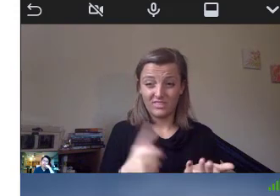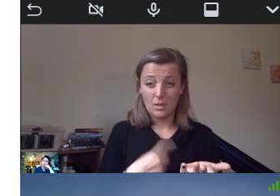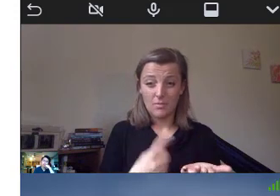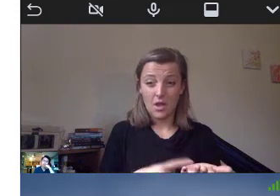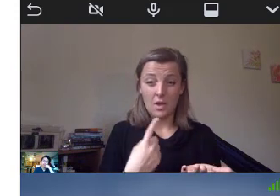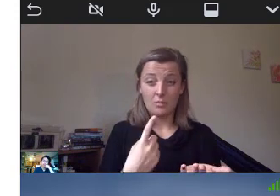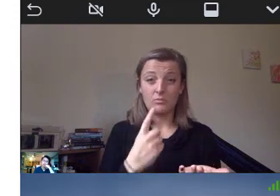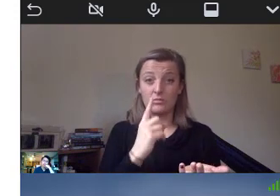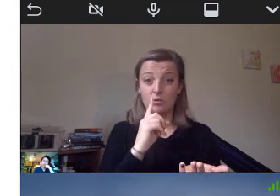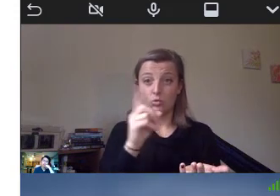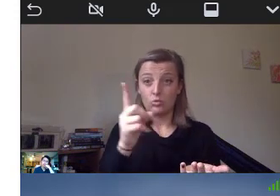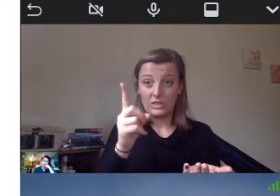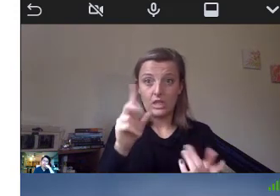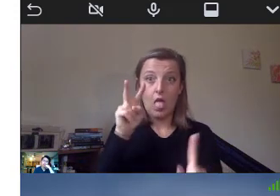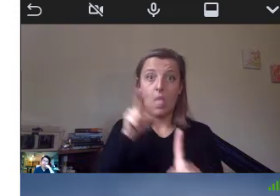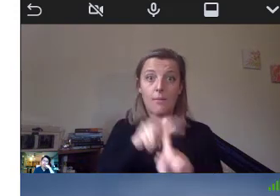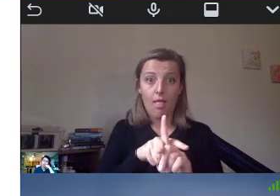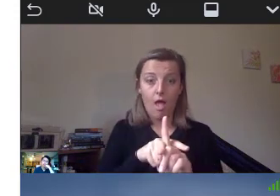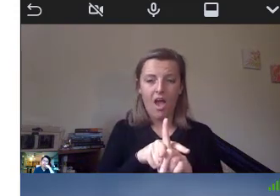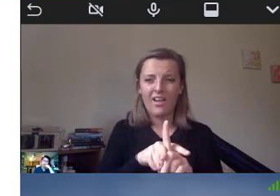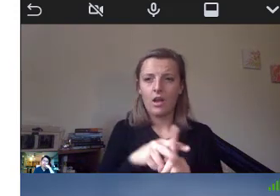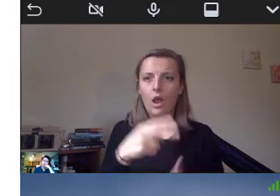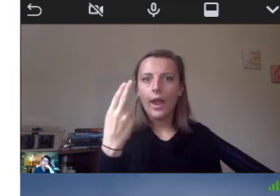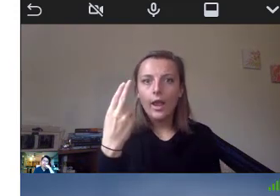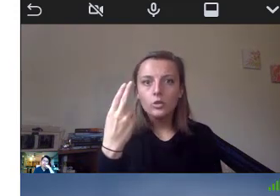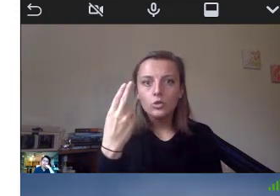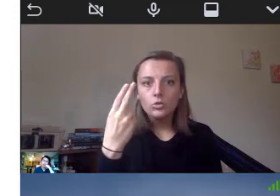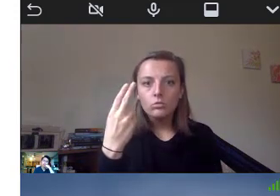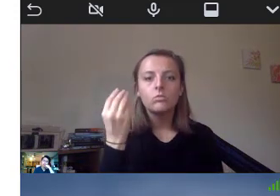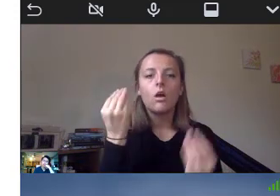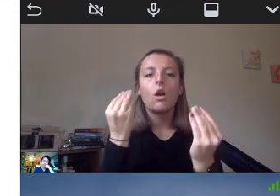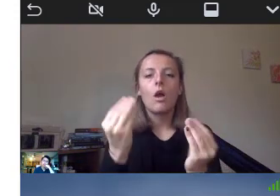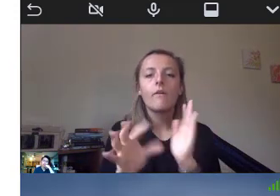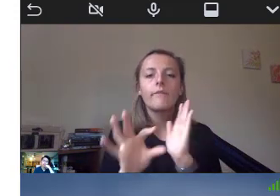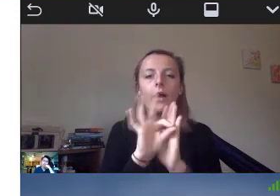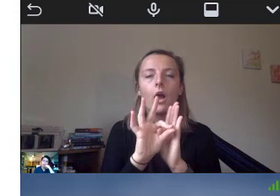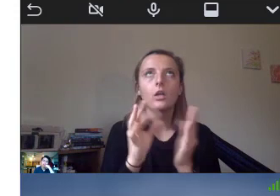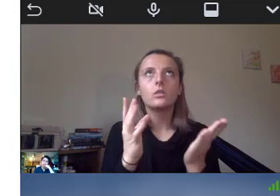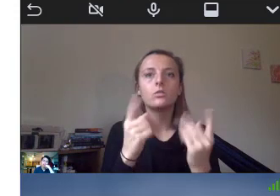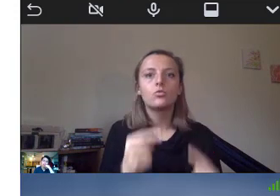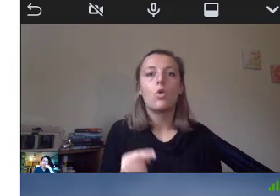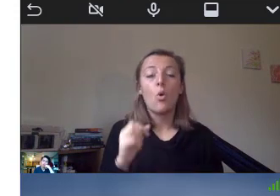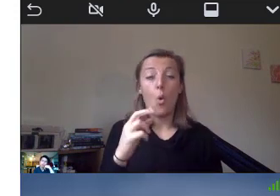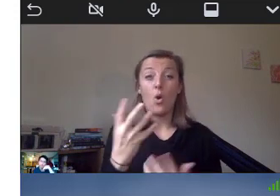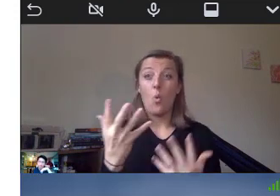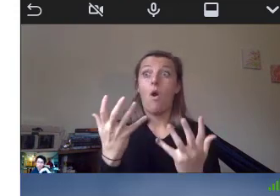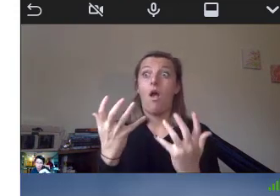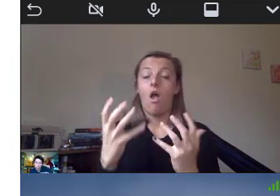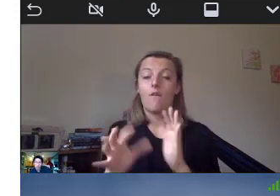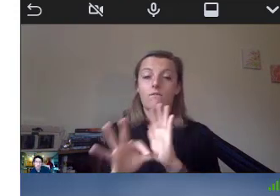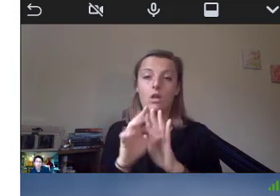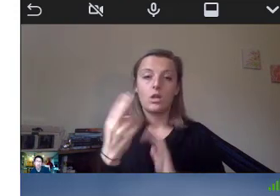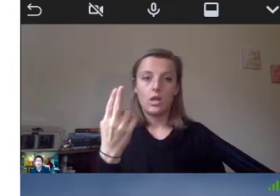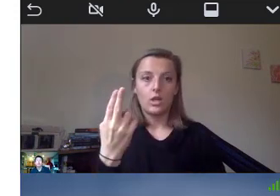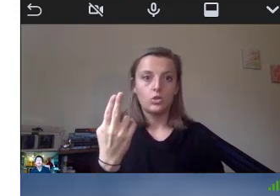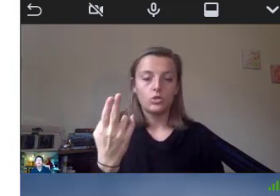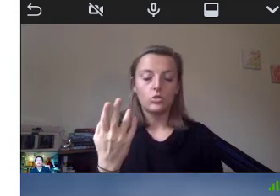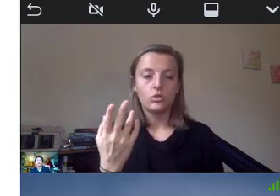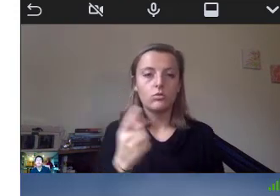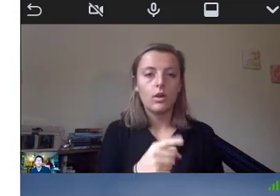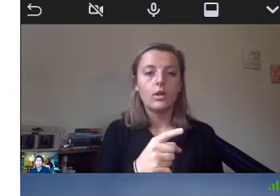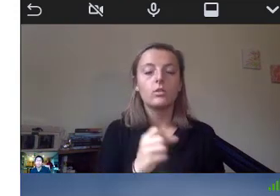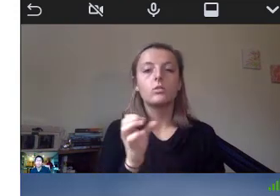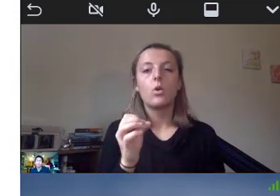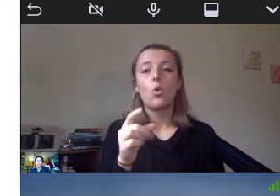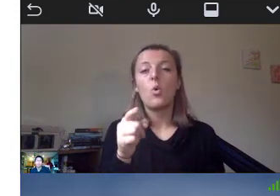H, right? Or we'd really like to know how to find H, right? So it turns out that we can use a little bit of